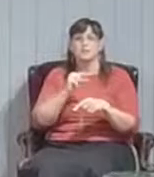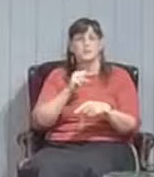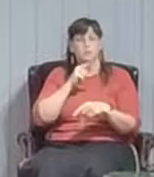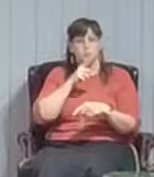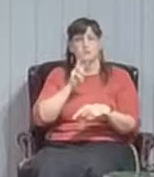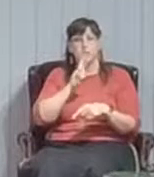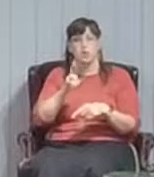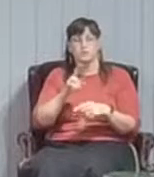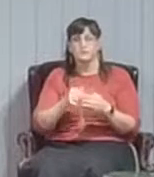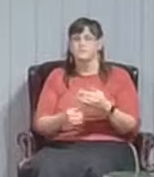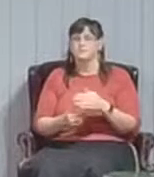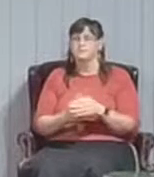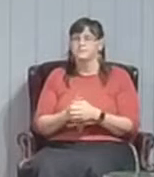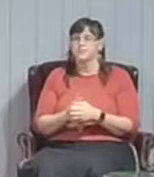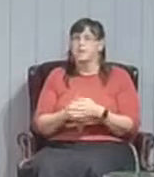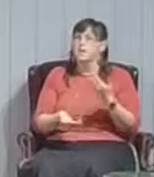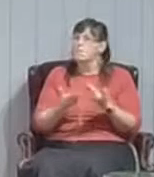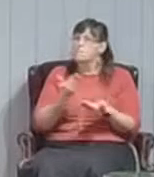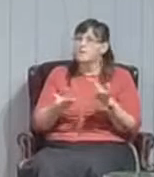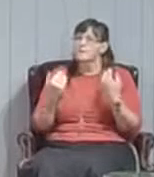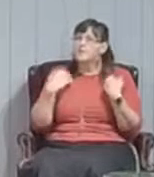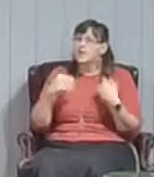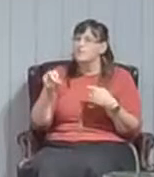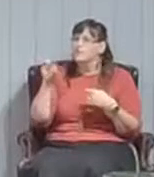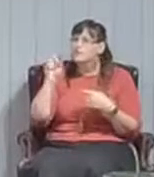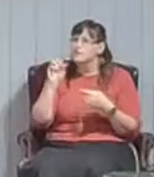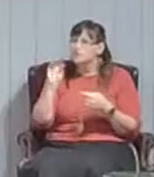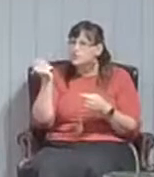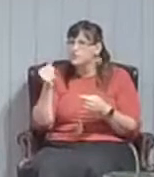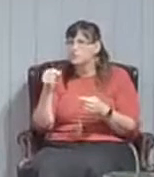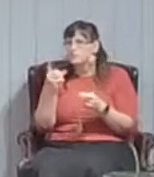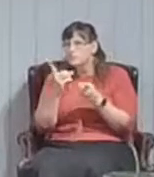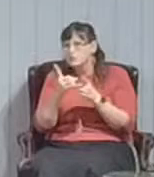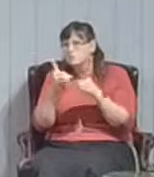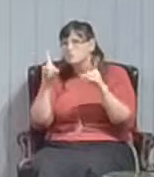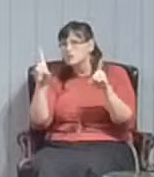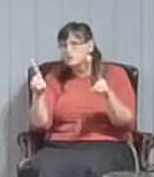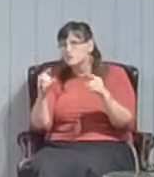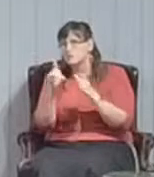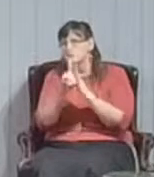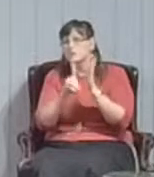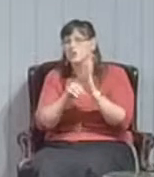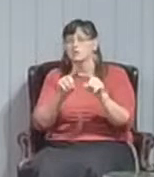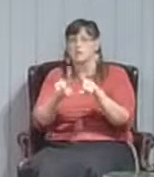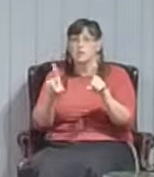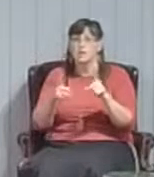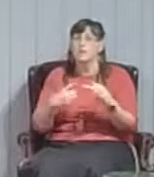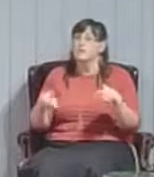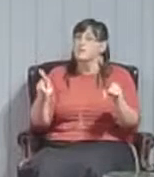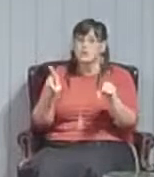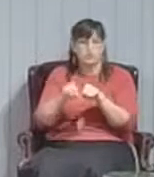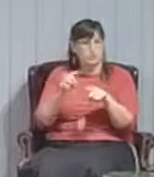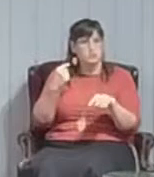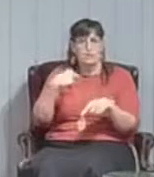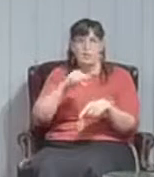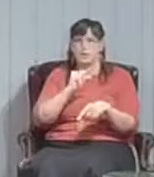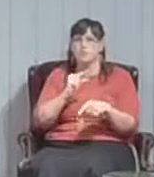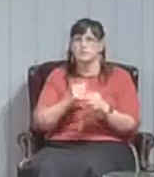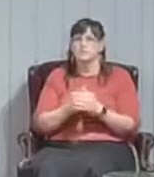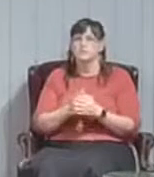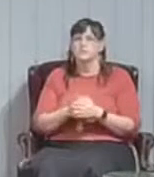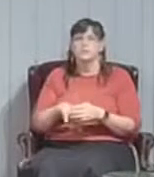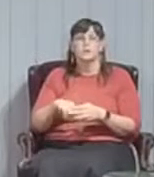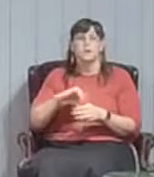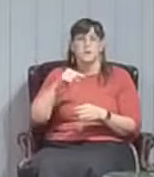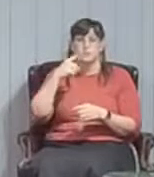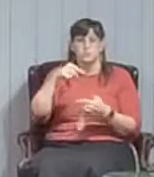are. Maybe they have a few little differences in their doctrine, but they're just like us. us. There's not much difference whatsoever. I know I've